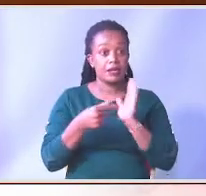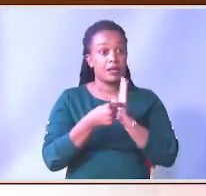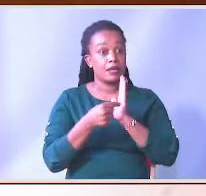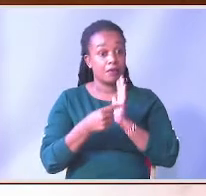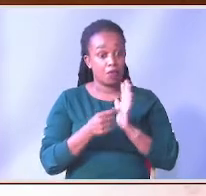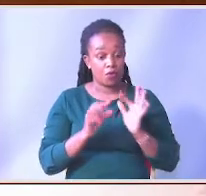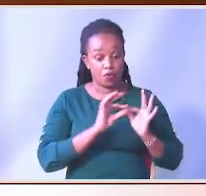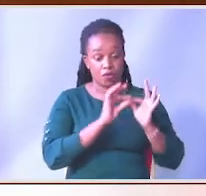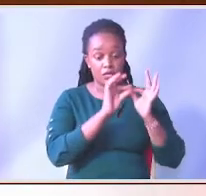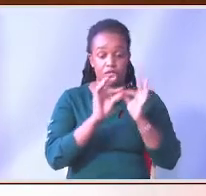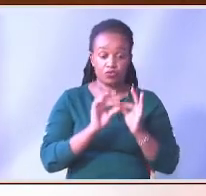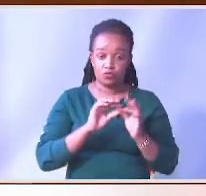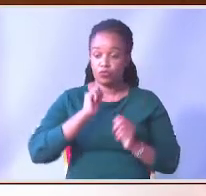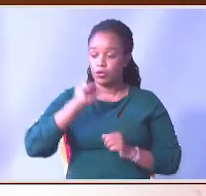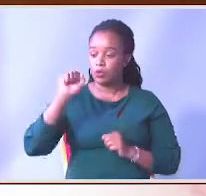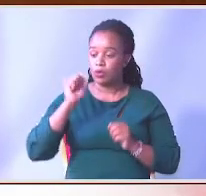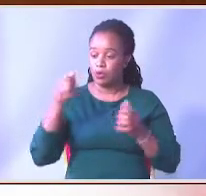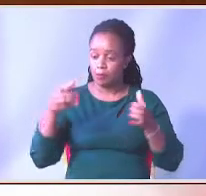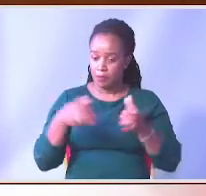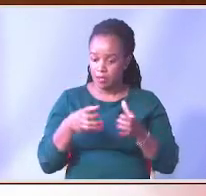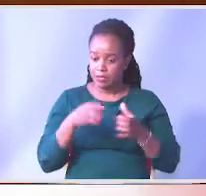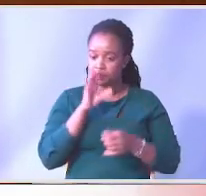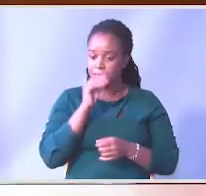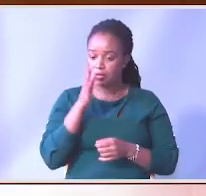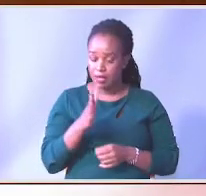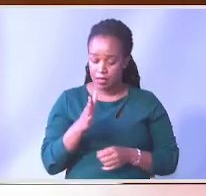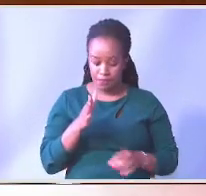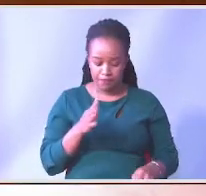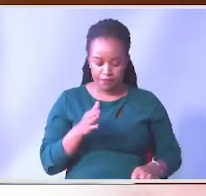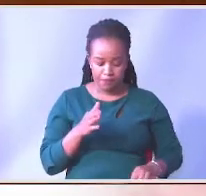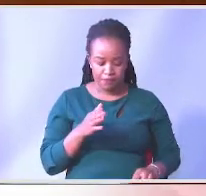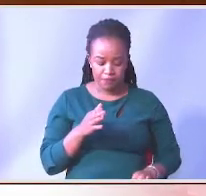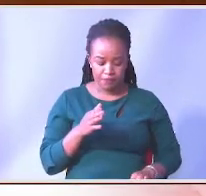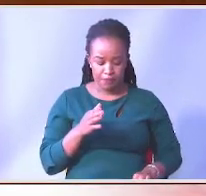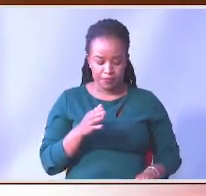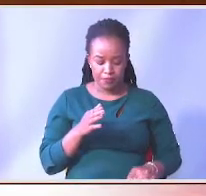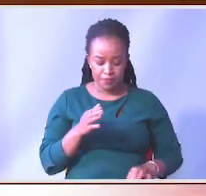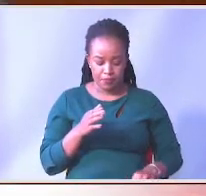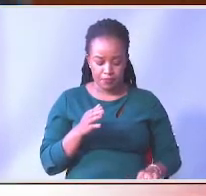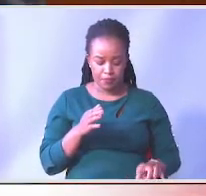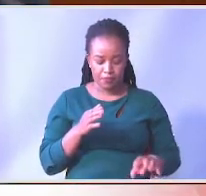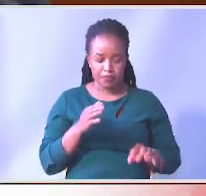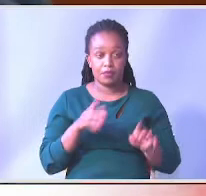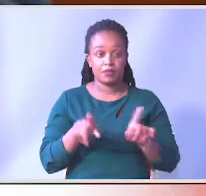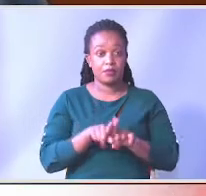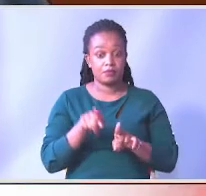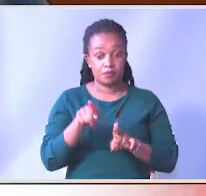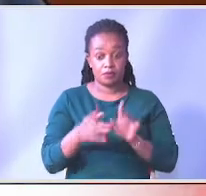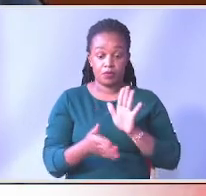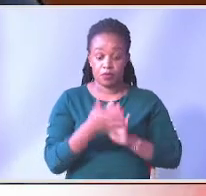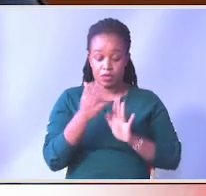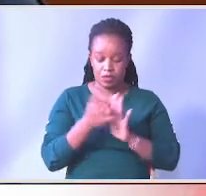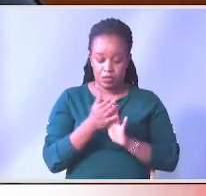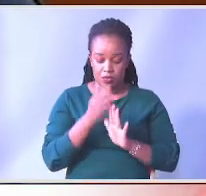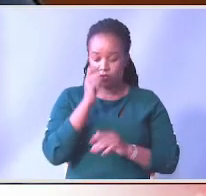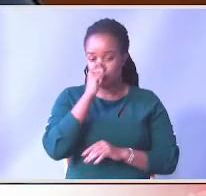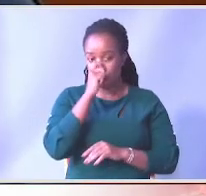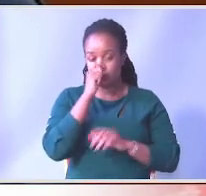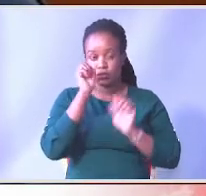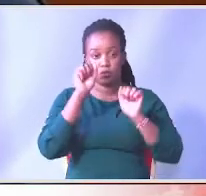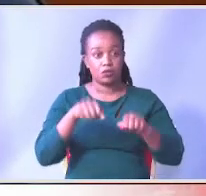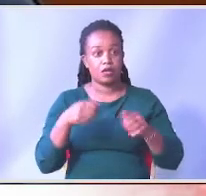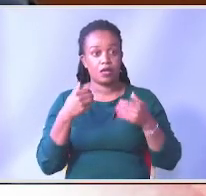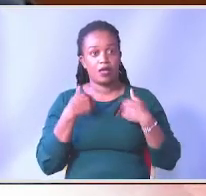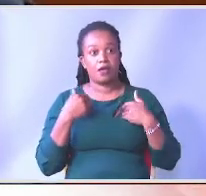political party. Mr. Speaker, that quickly falls afoul of the law. I wish we would have kept with what is a general